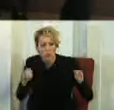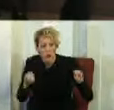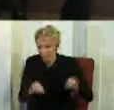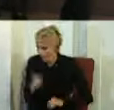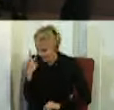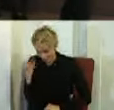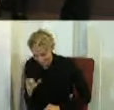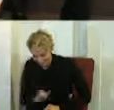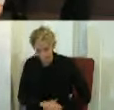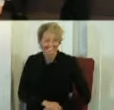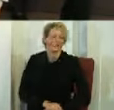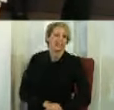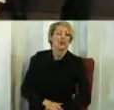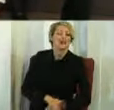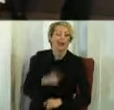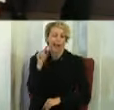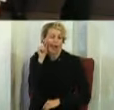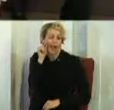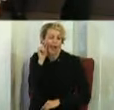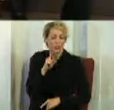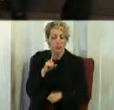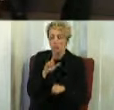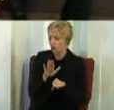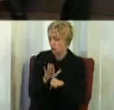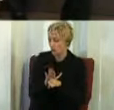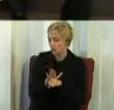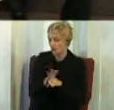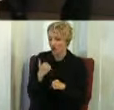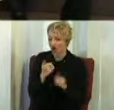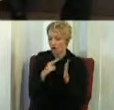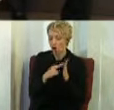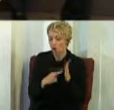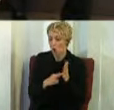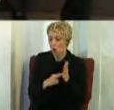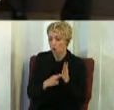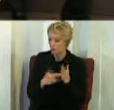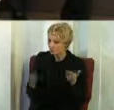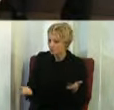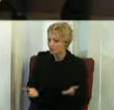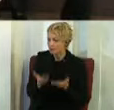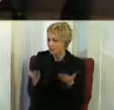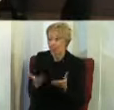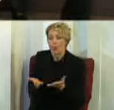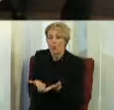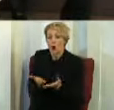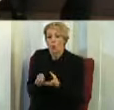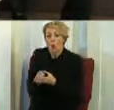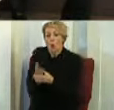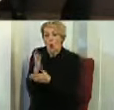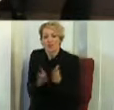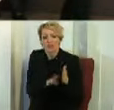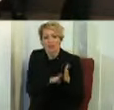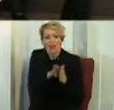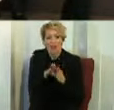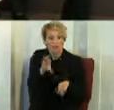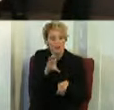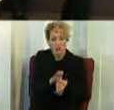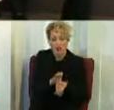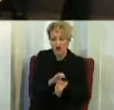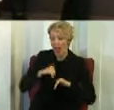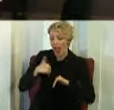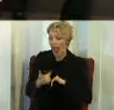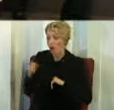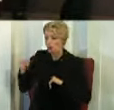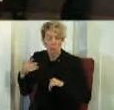And do you affirm that you also have a role in nurturing the growth and development of this church by your presence,